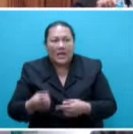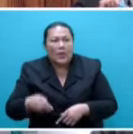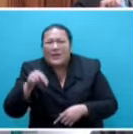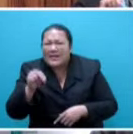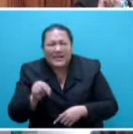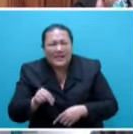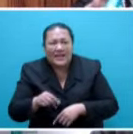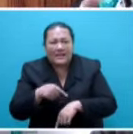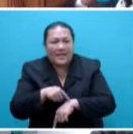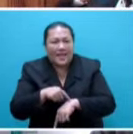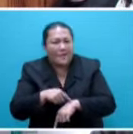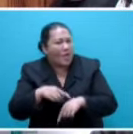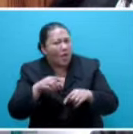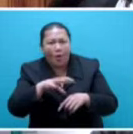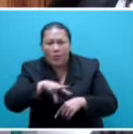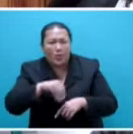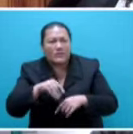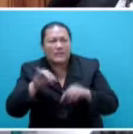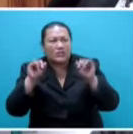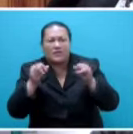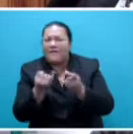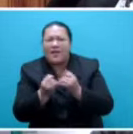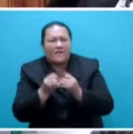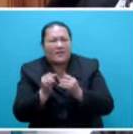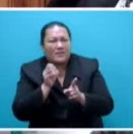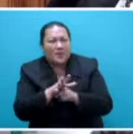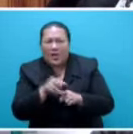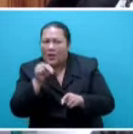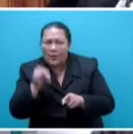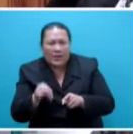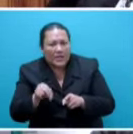to debate them in the House. I don't think they'll be bringing them under Standing Order